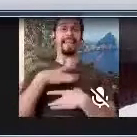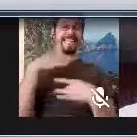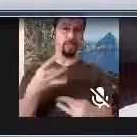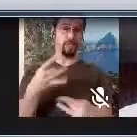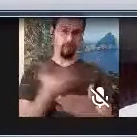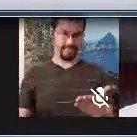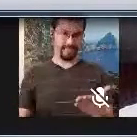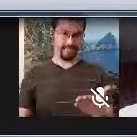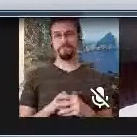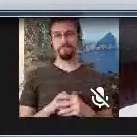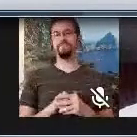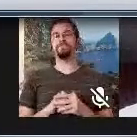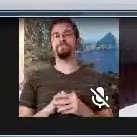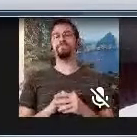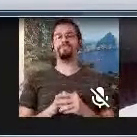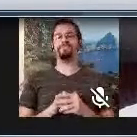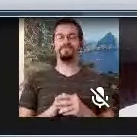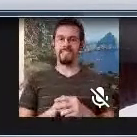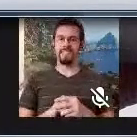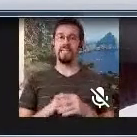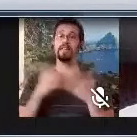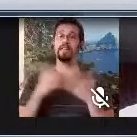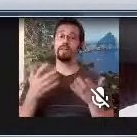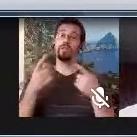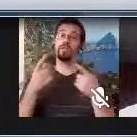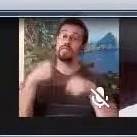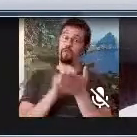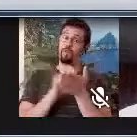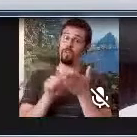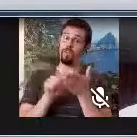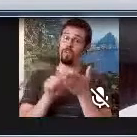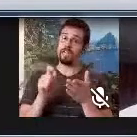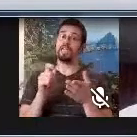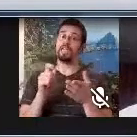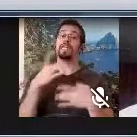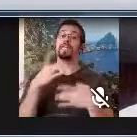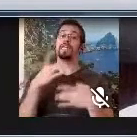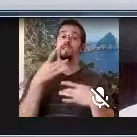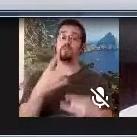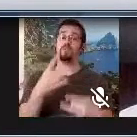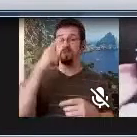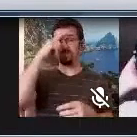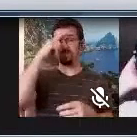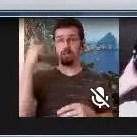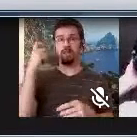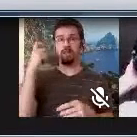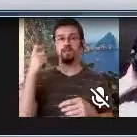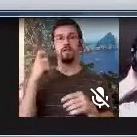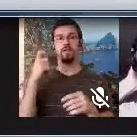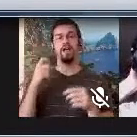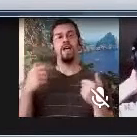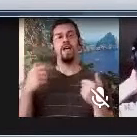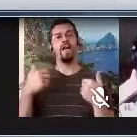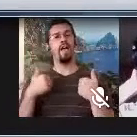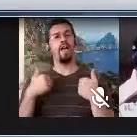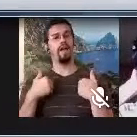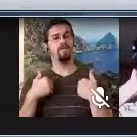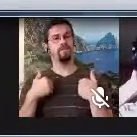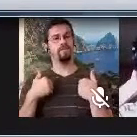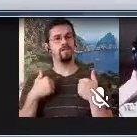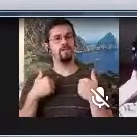So Sutton SignWriting is interesting because it has some unique affordances and limitations as a script system.